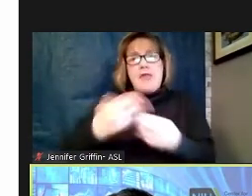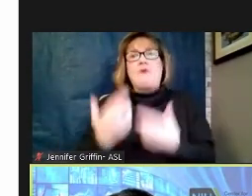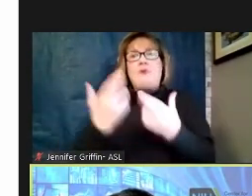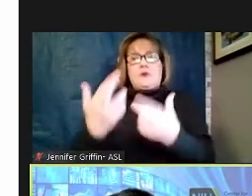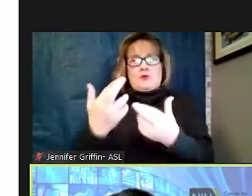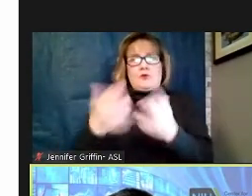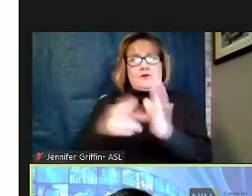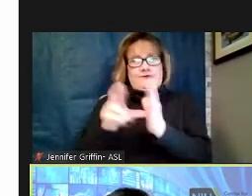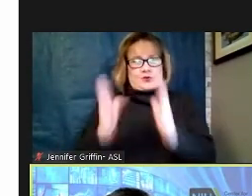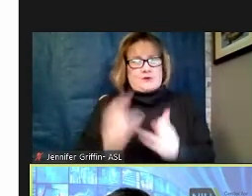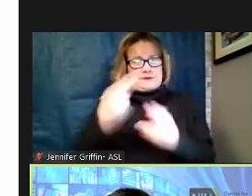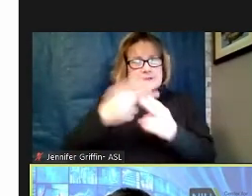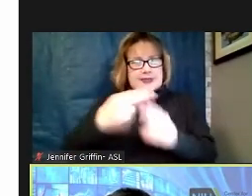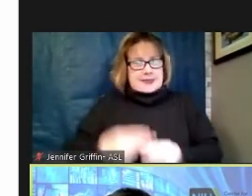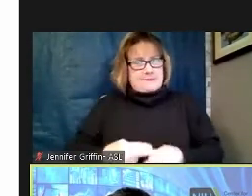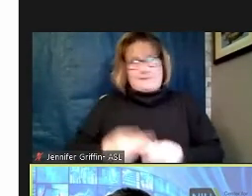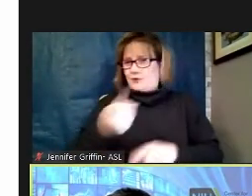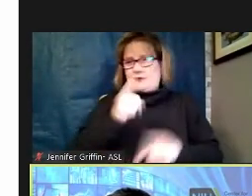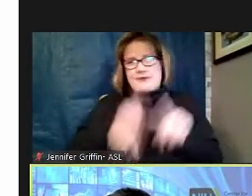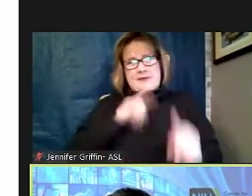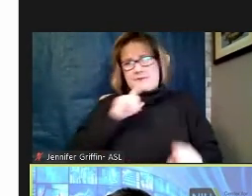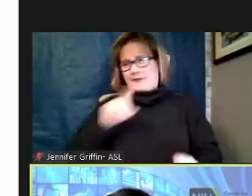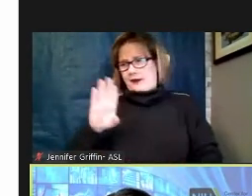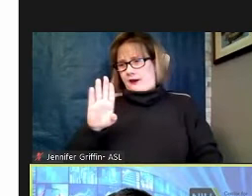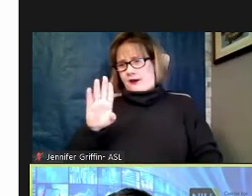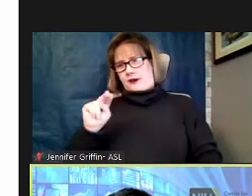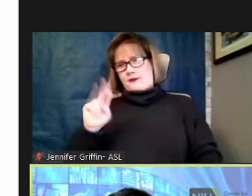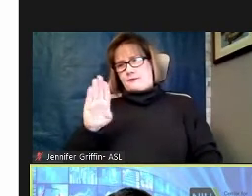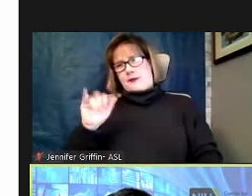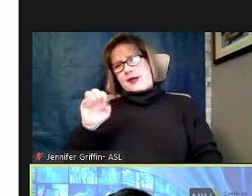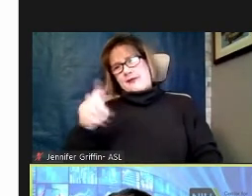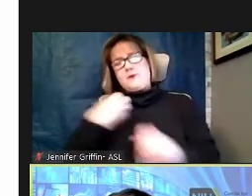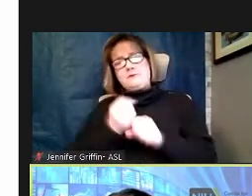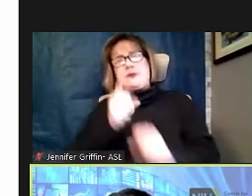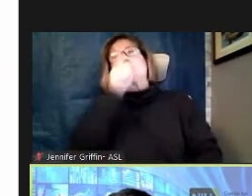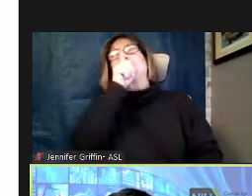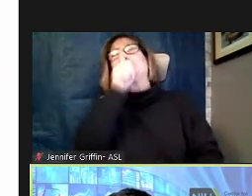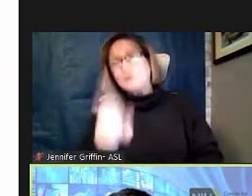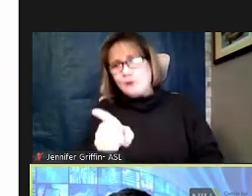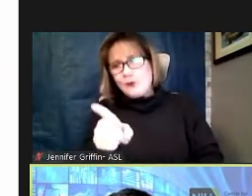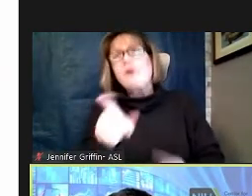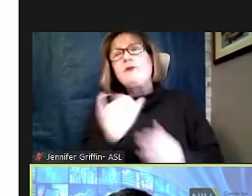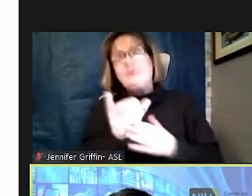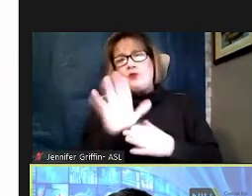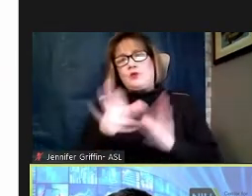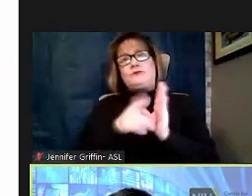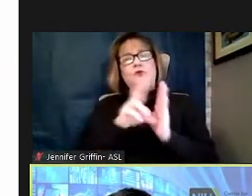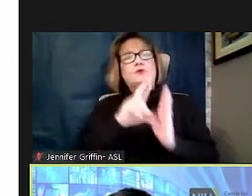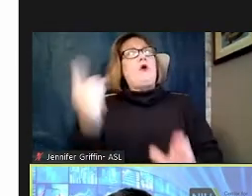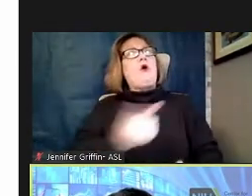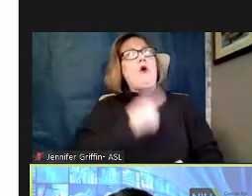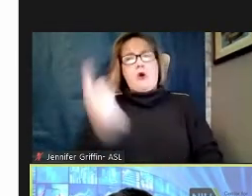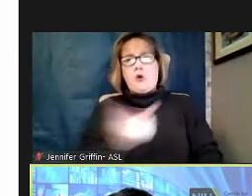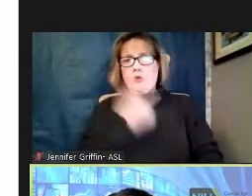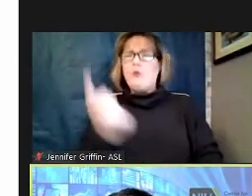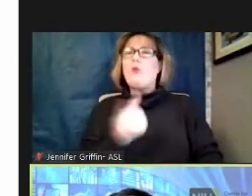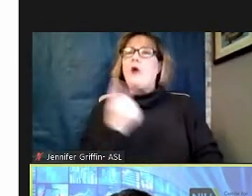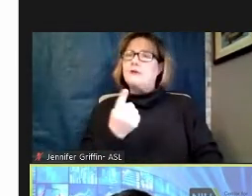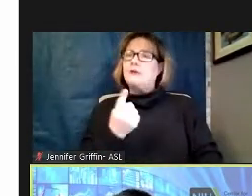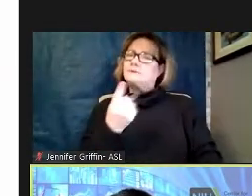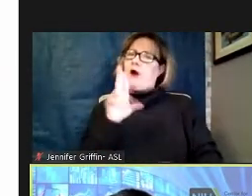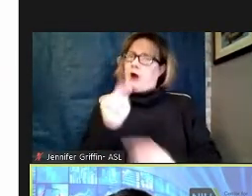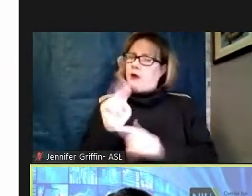reviewers. Obviously, you can't be unbiased for that recommendation, and we want to make sure that your review is always unbiased and expert, but